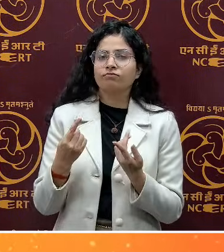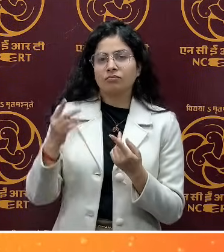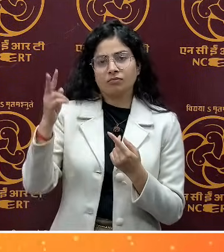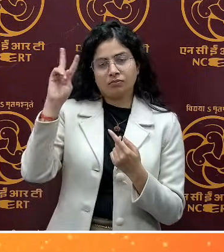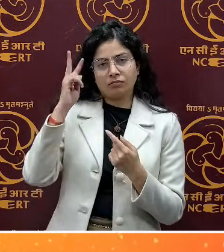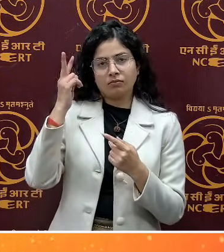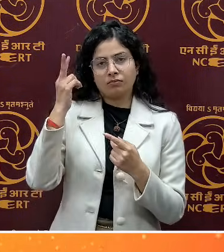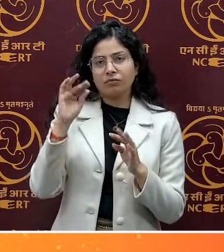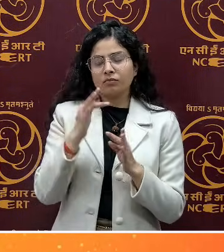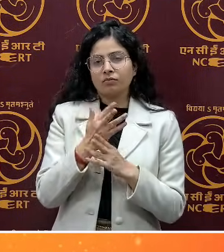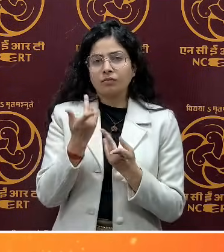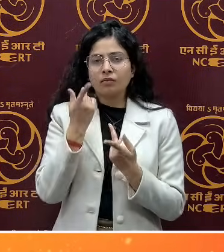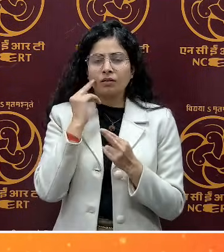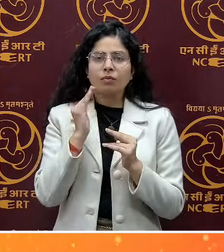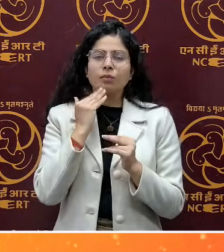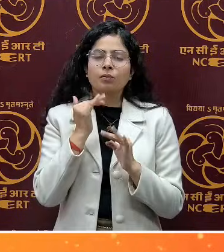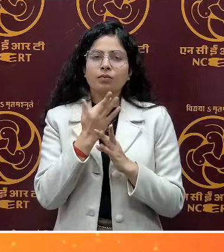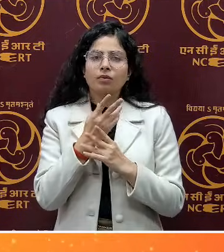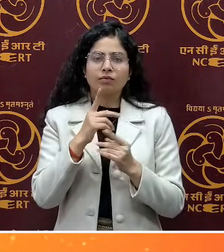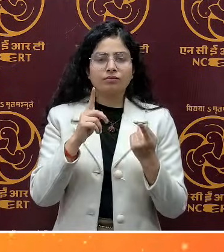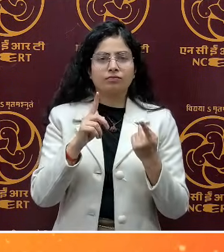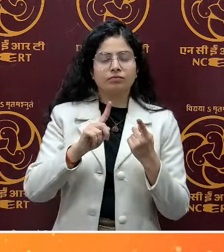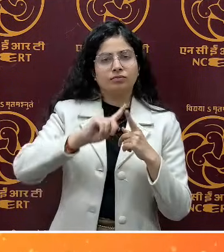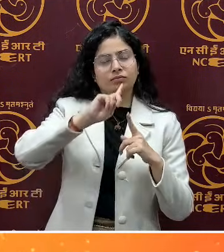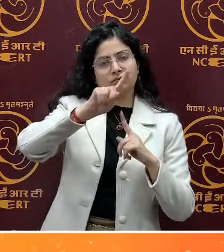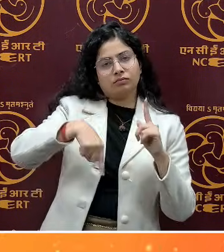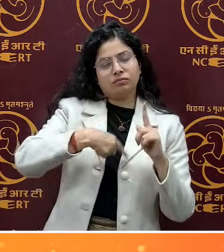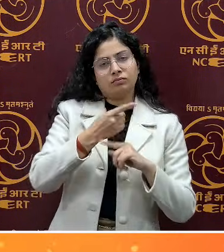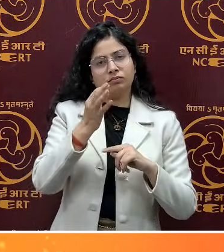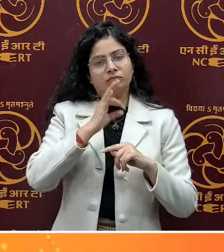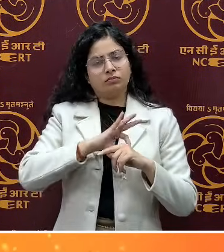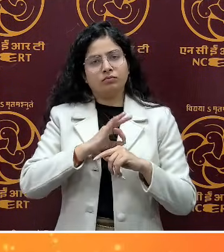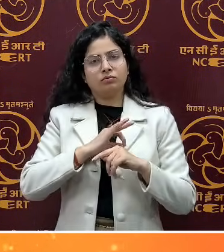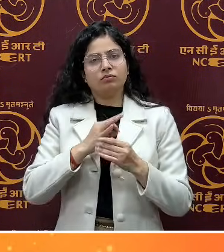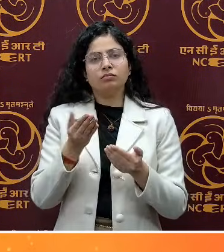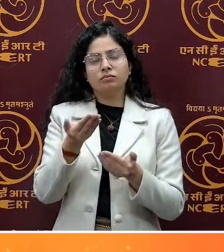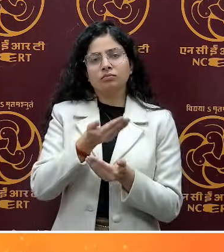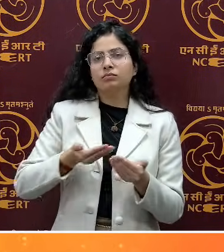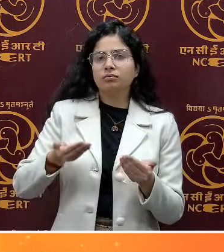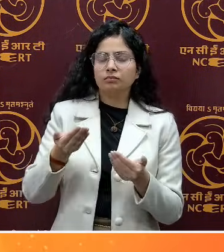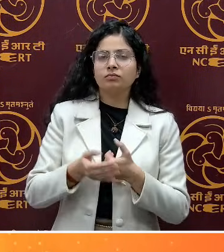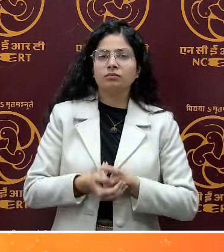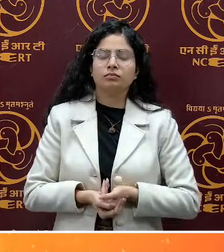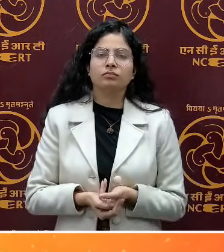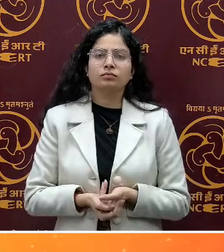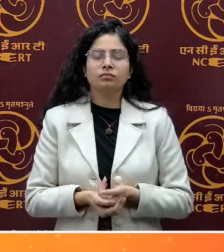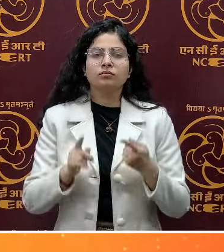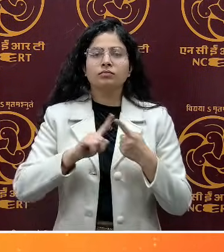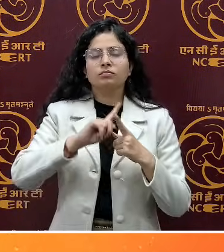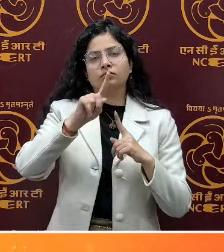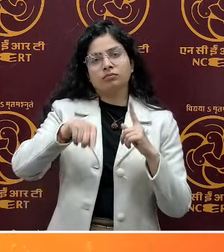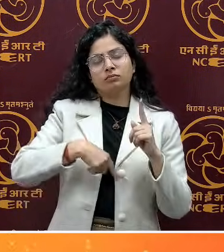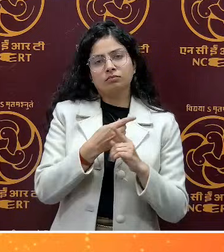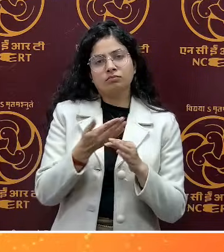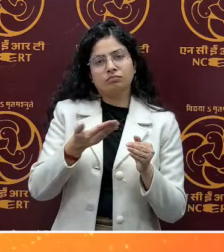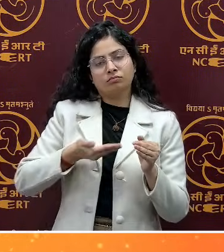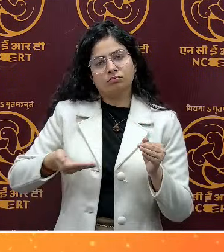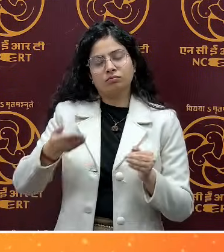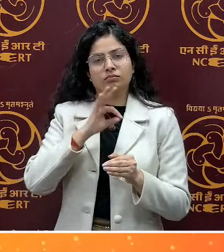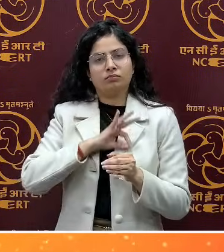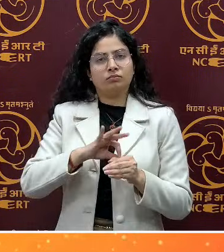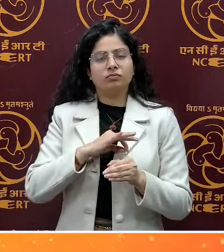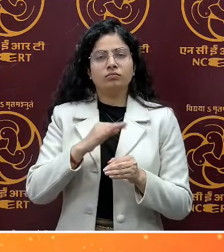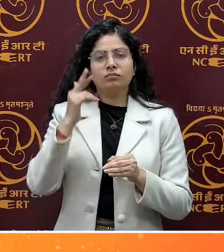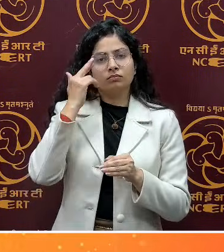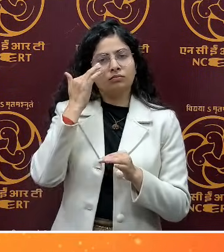interesting question. Why are these ecosystem is beneficial for us? Alright, so ecosystems are beneficial for